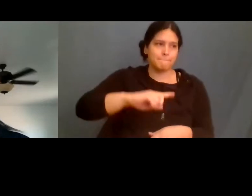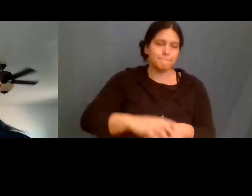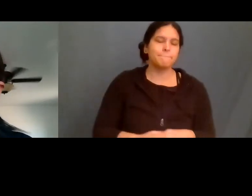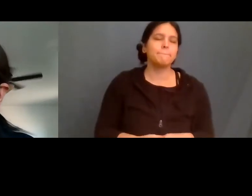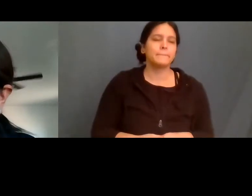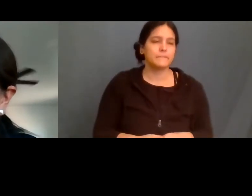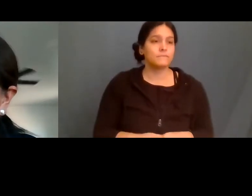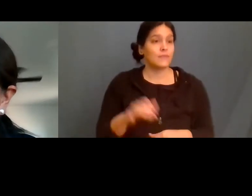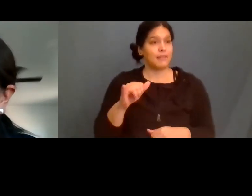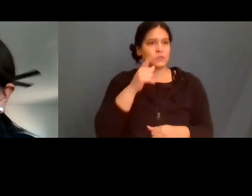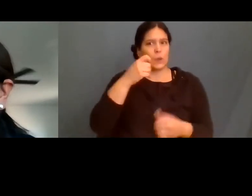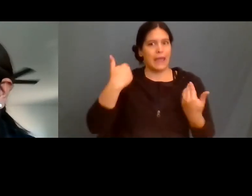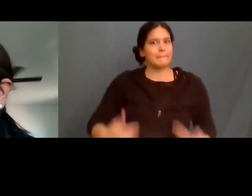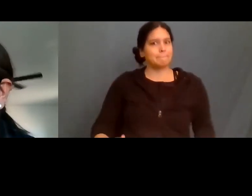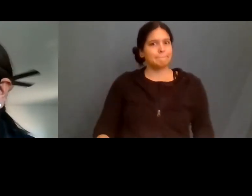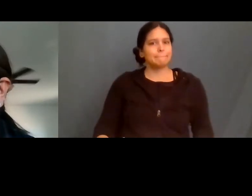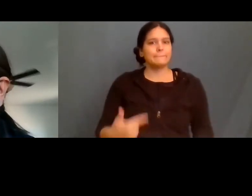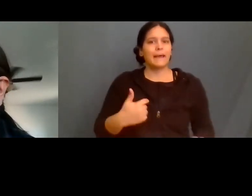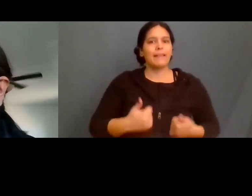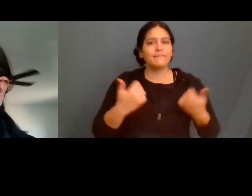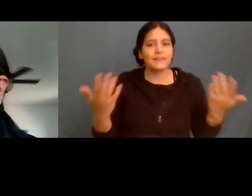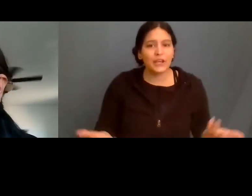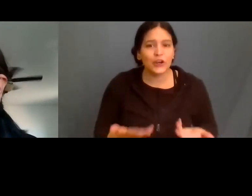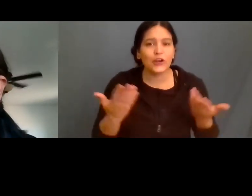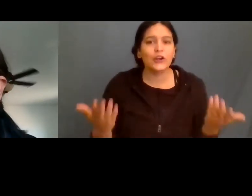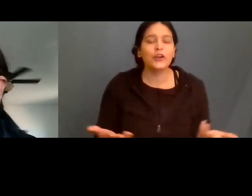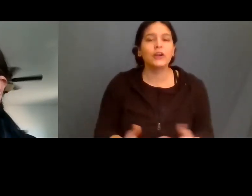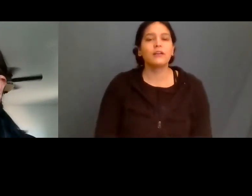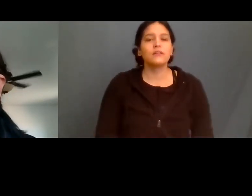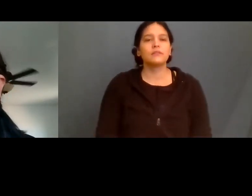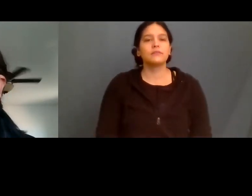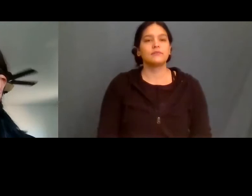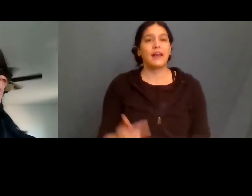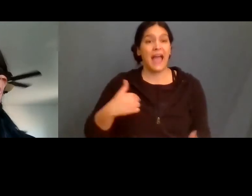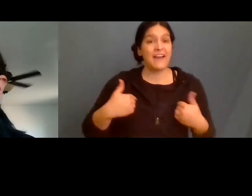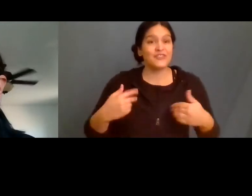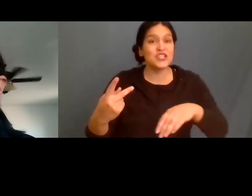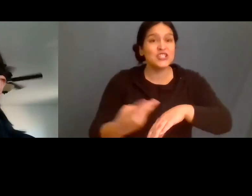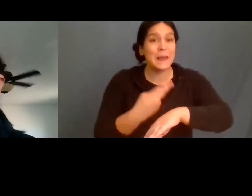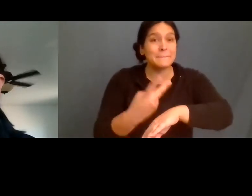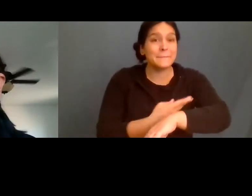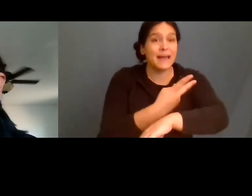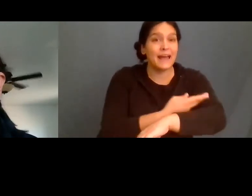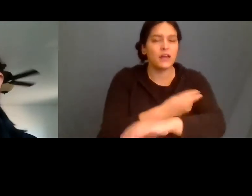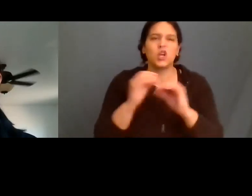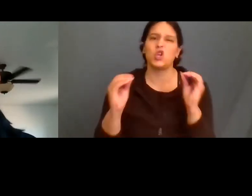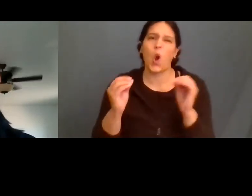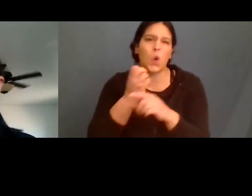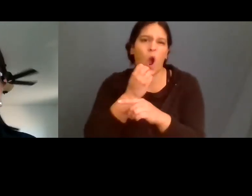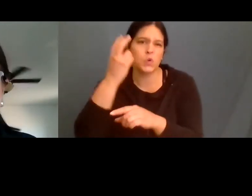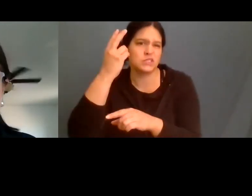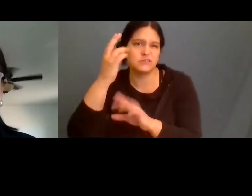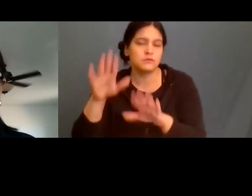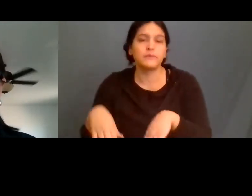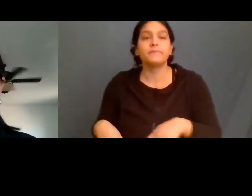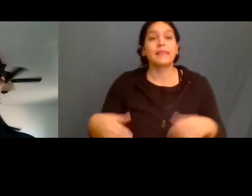And that's who I am. And I live here. I have sheep. We have sheep, no goats, a calf